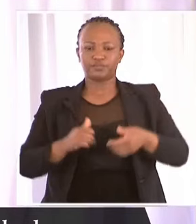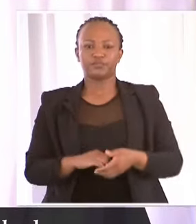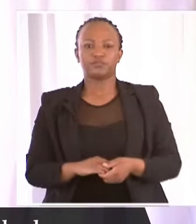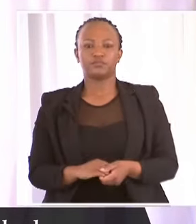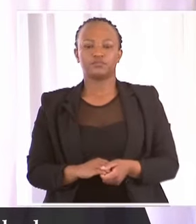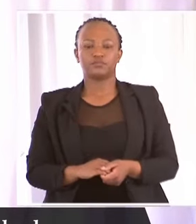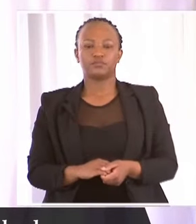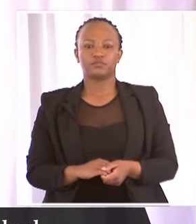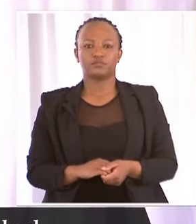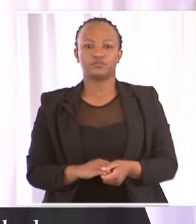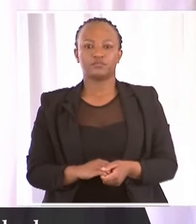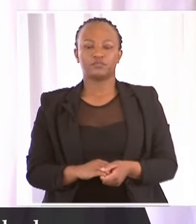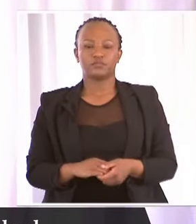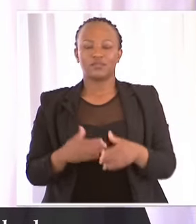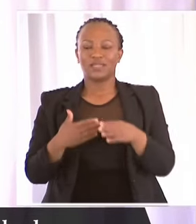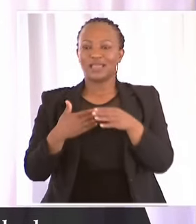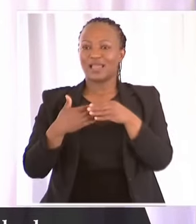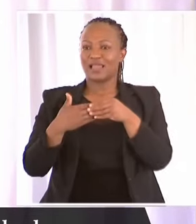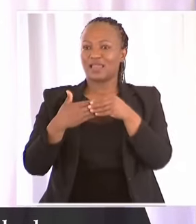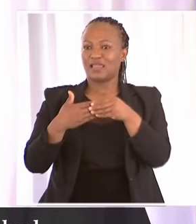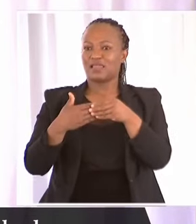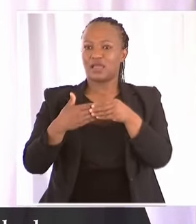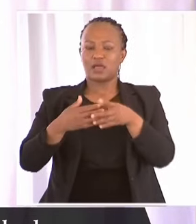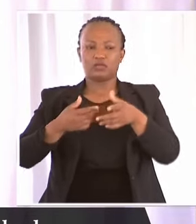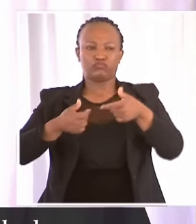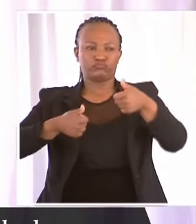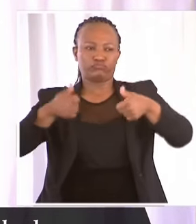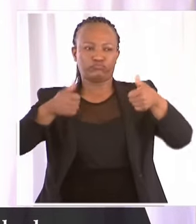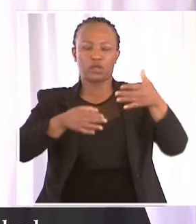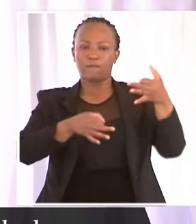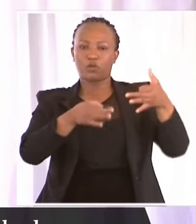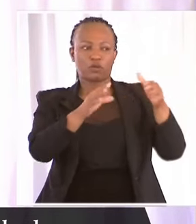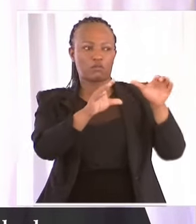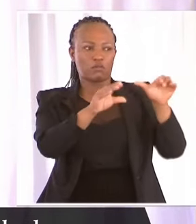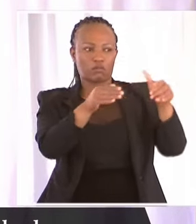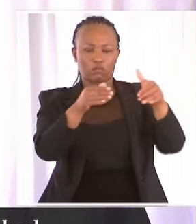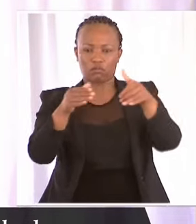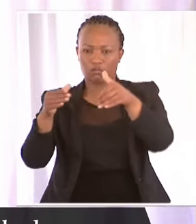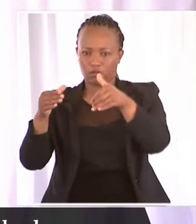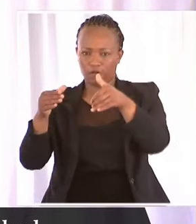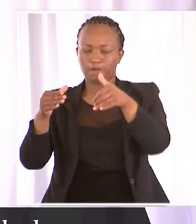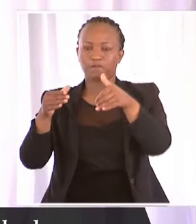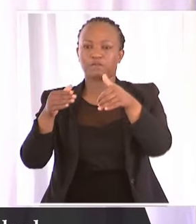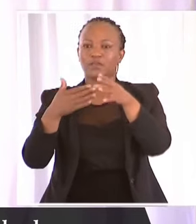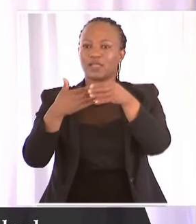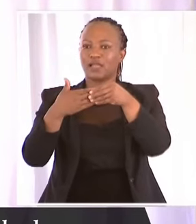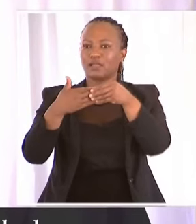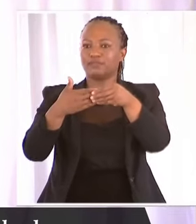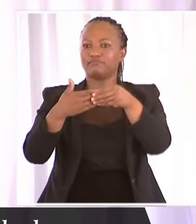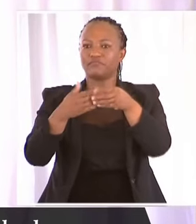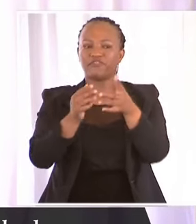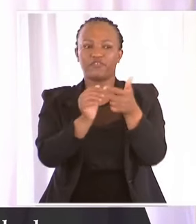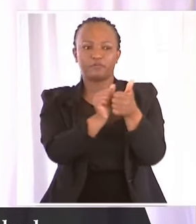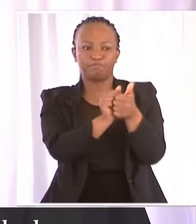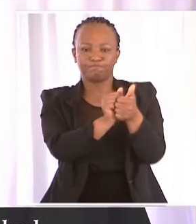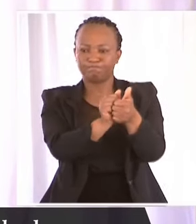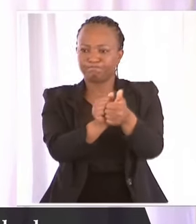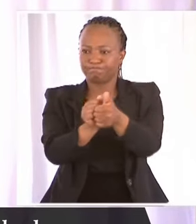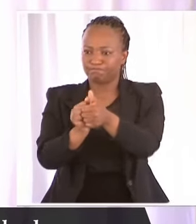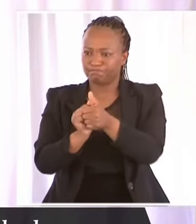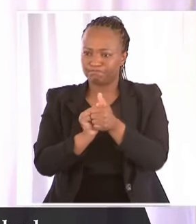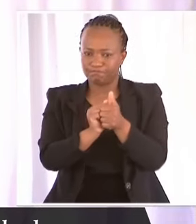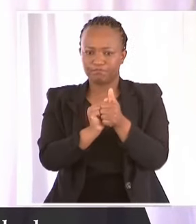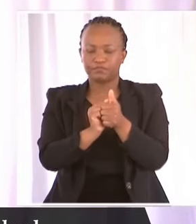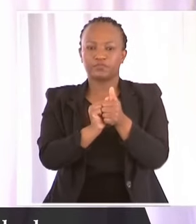the leaders of various political parties, and the leadership of the Alliance and